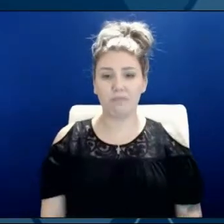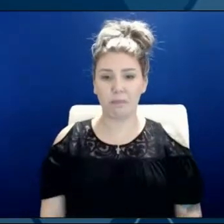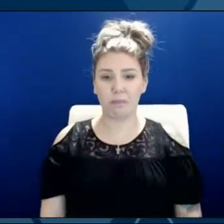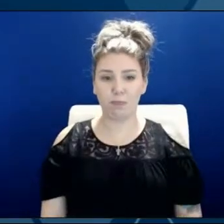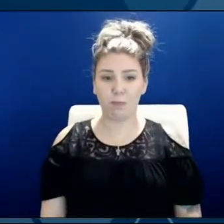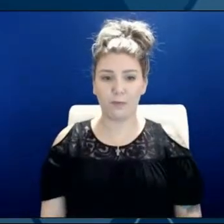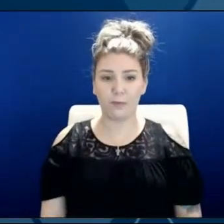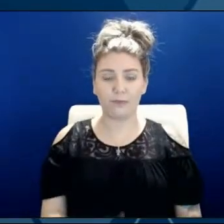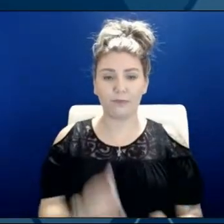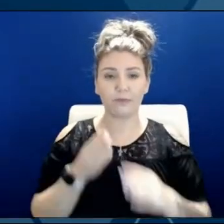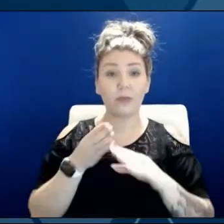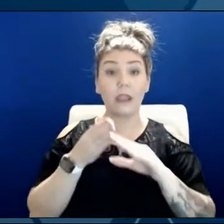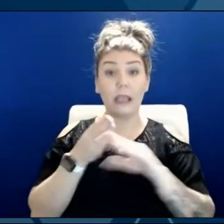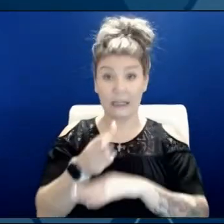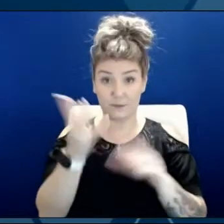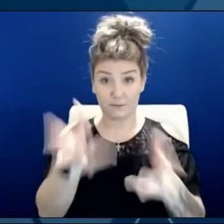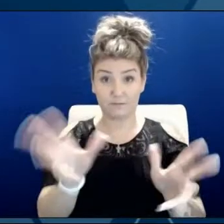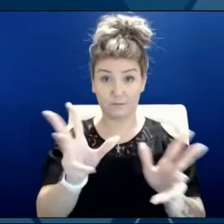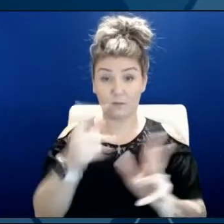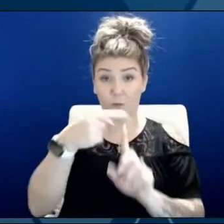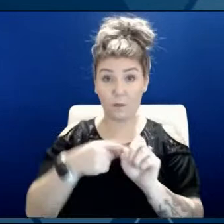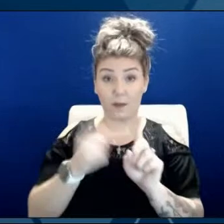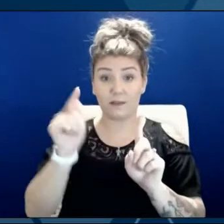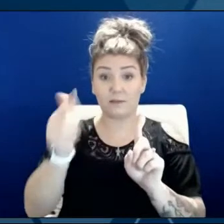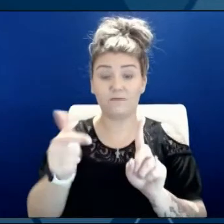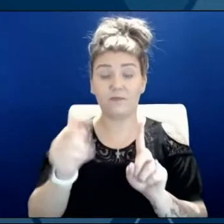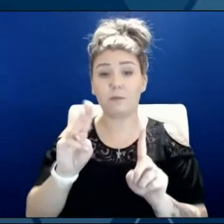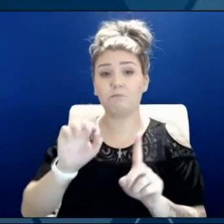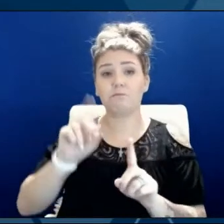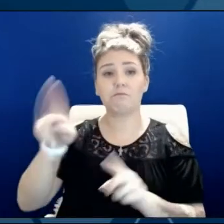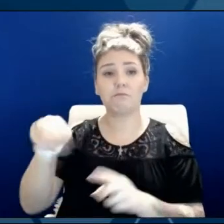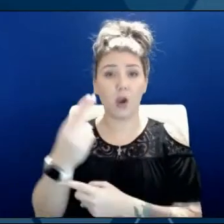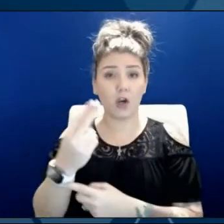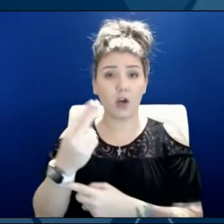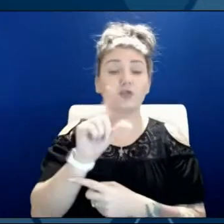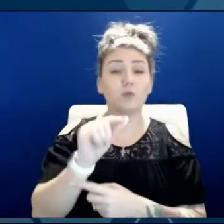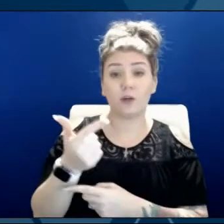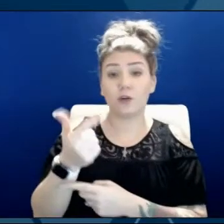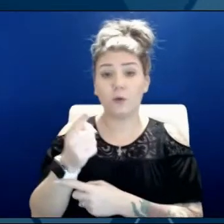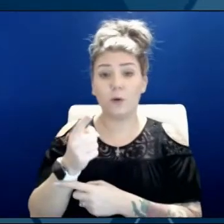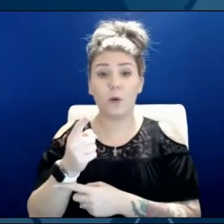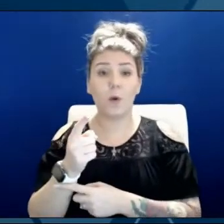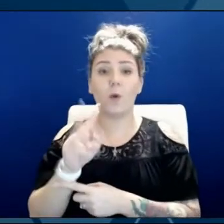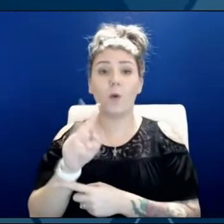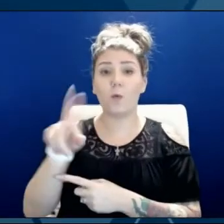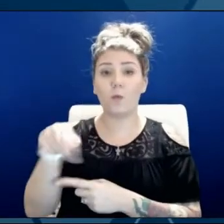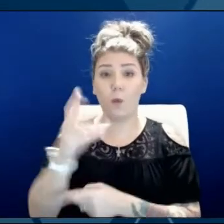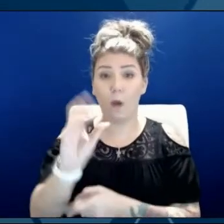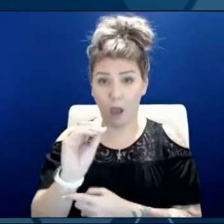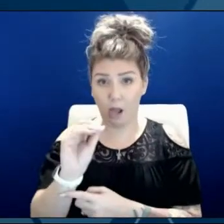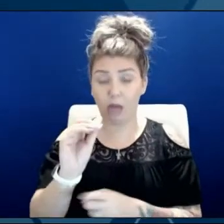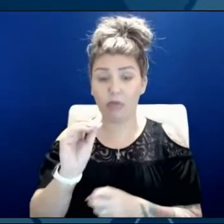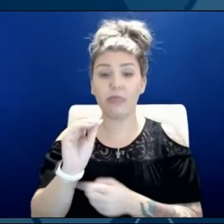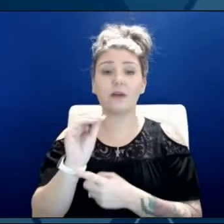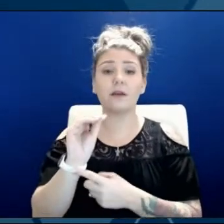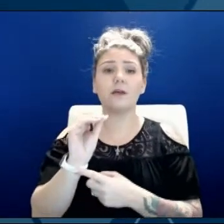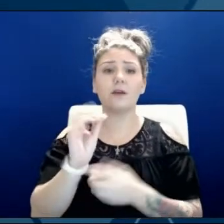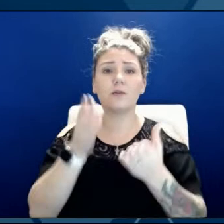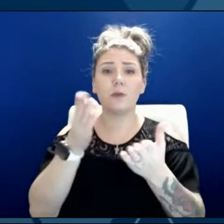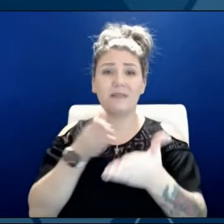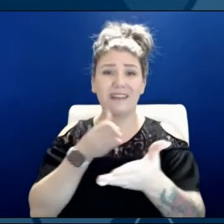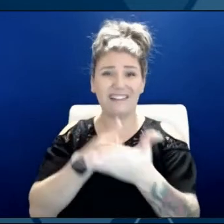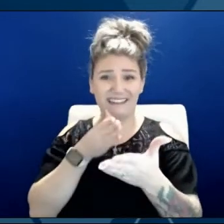that, about a month later, in March 2021, the World Health Organization recommended against using ivermectin for treatment of